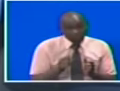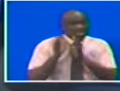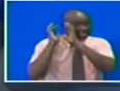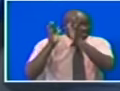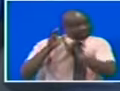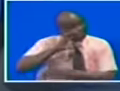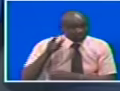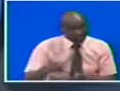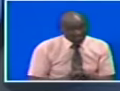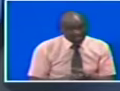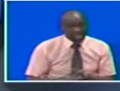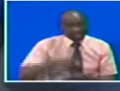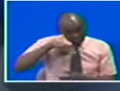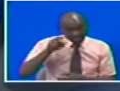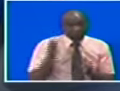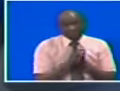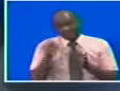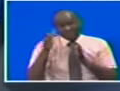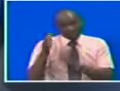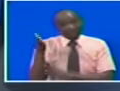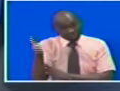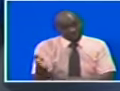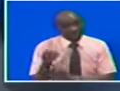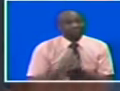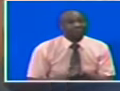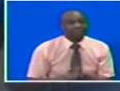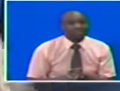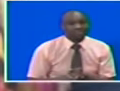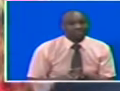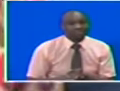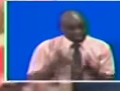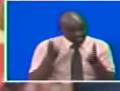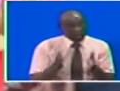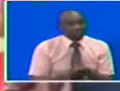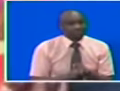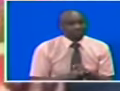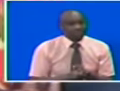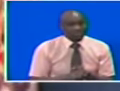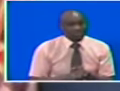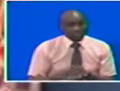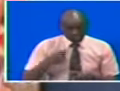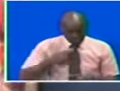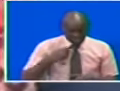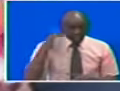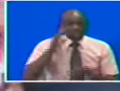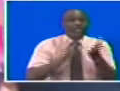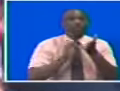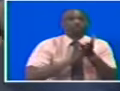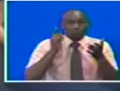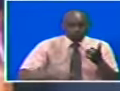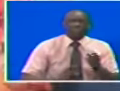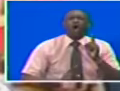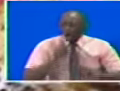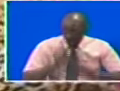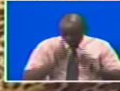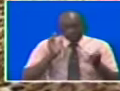County, alikuwa na mgombea mwenza hapa mama Gertrude, ambaye sasa mimi itafanya recommendation kali